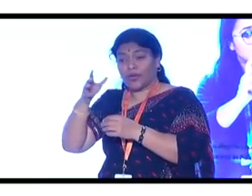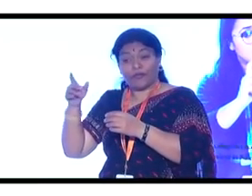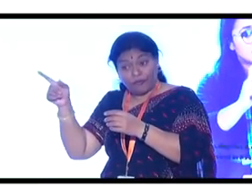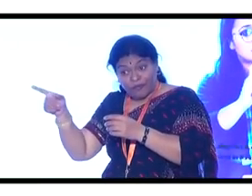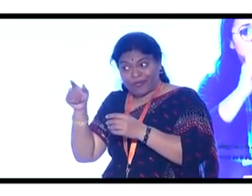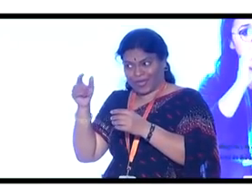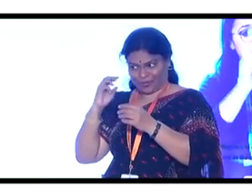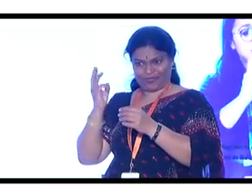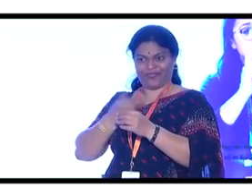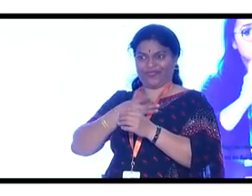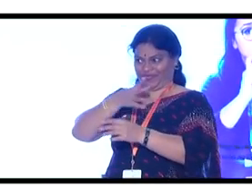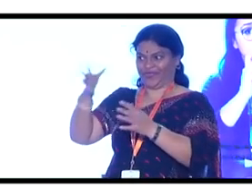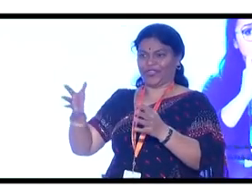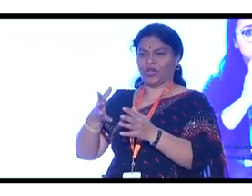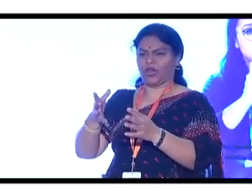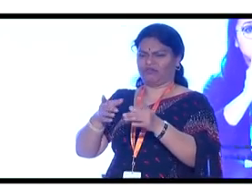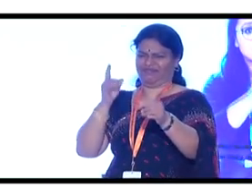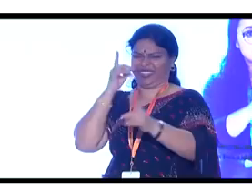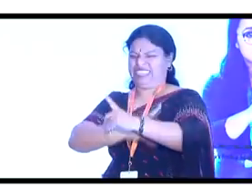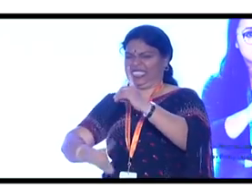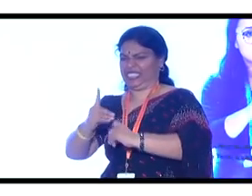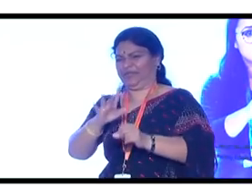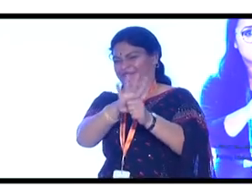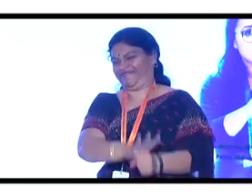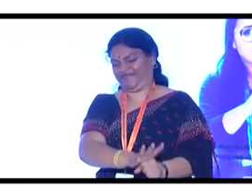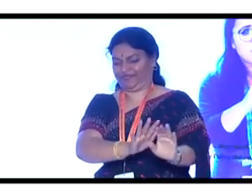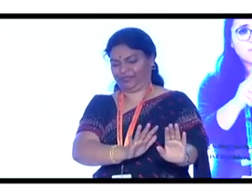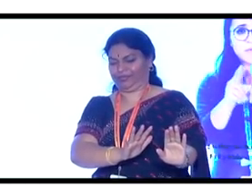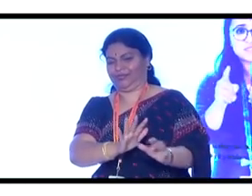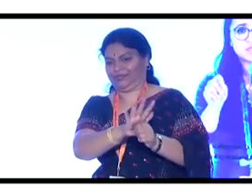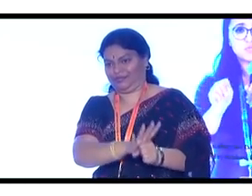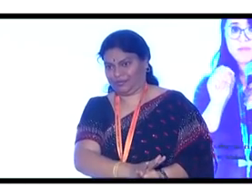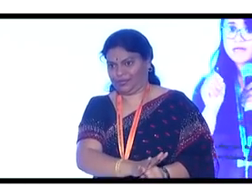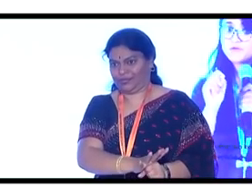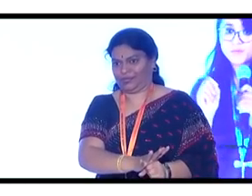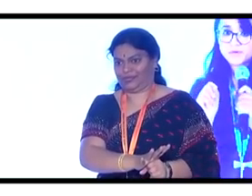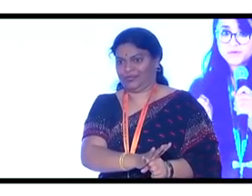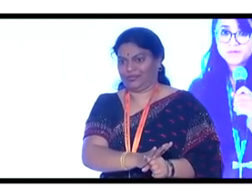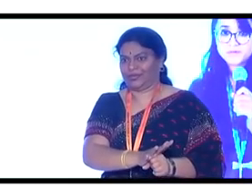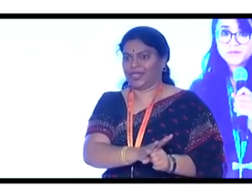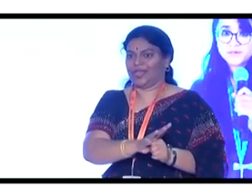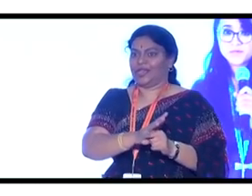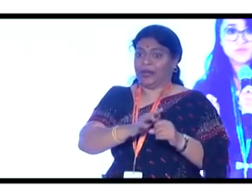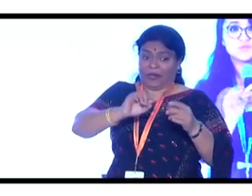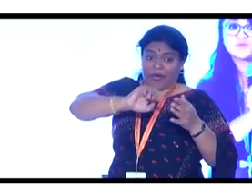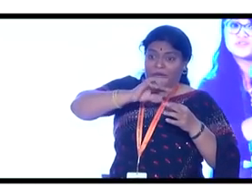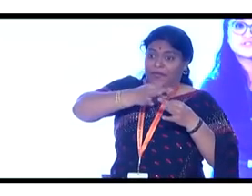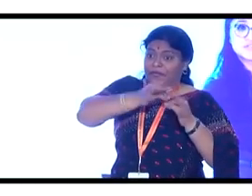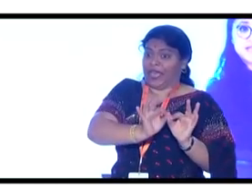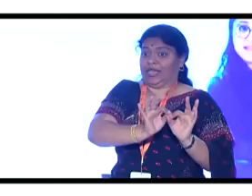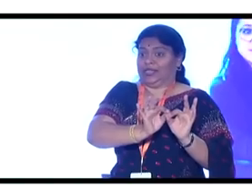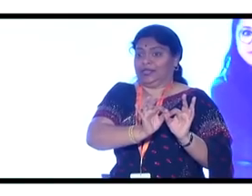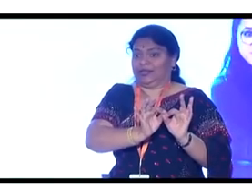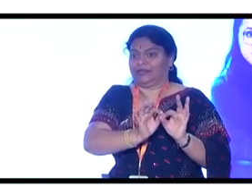them that they cannot be anything but the mobile repairer, the